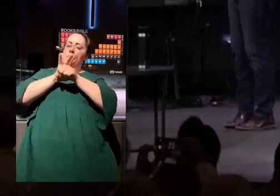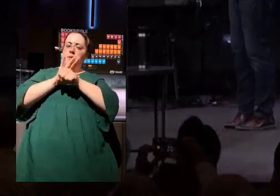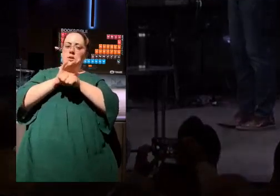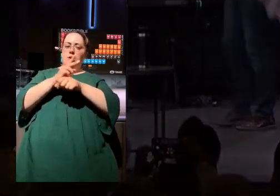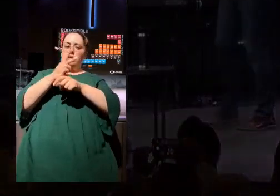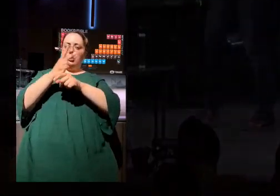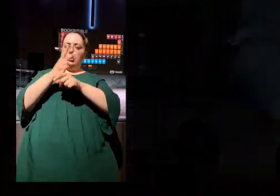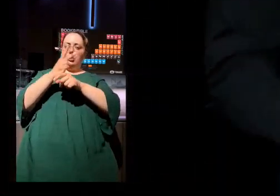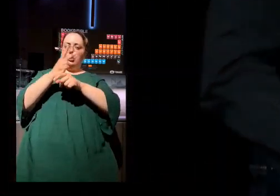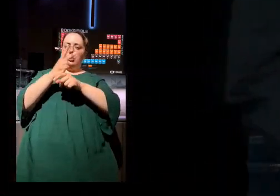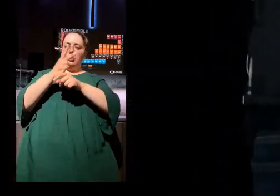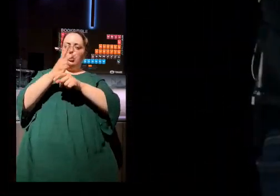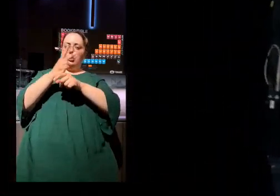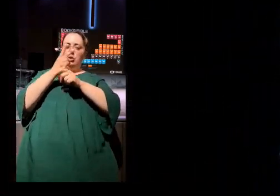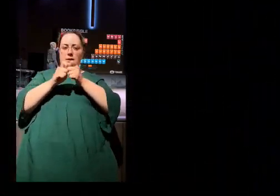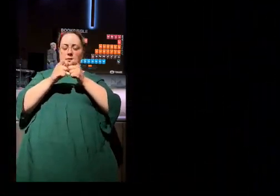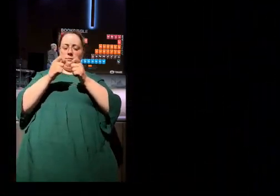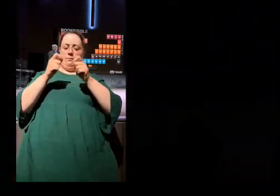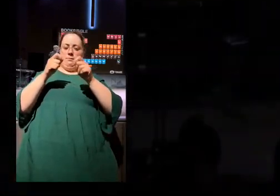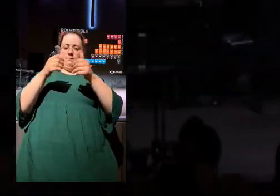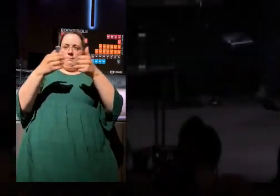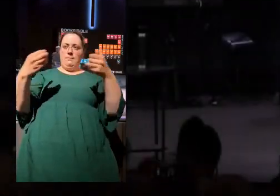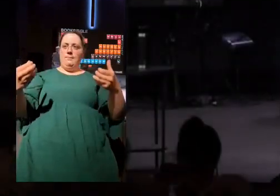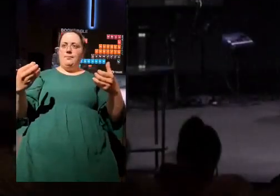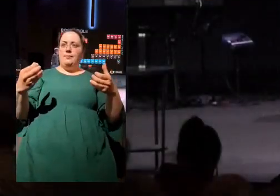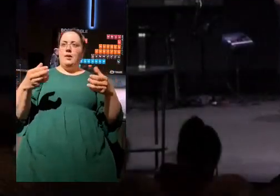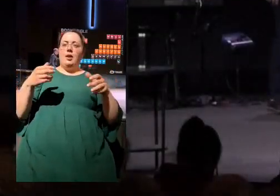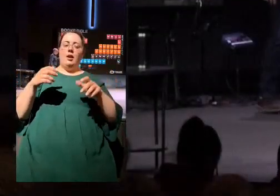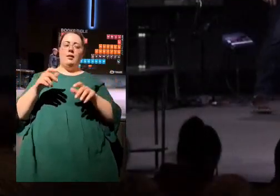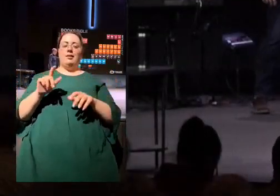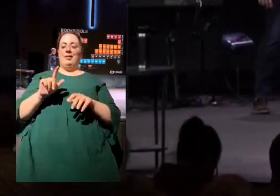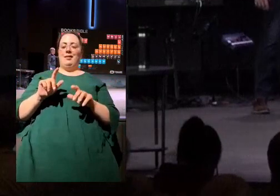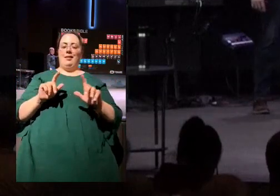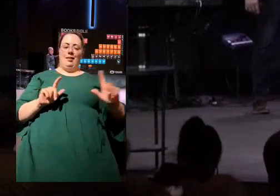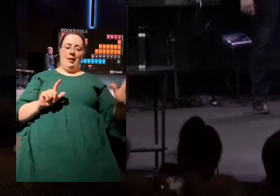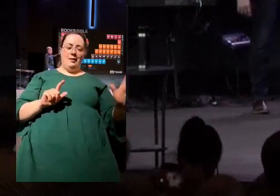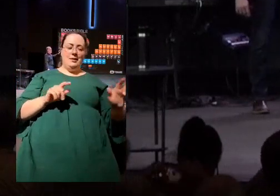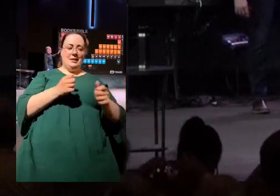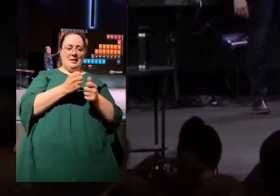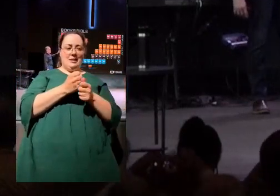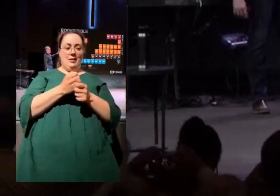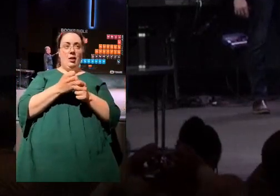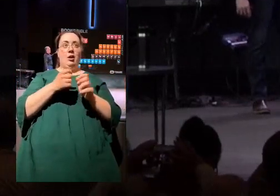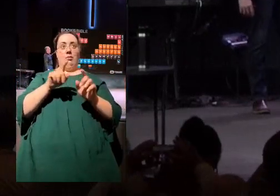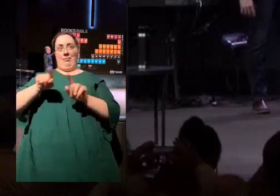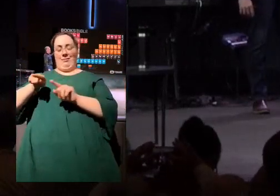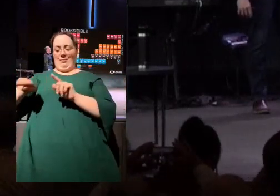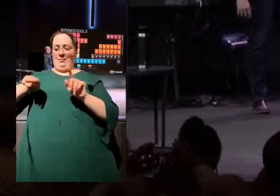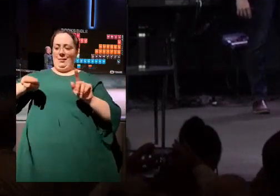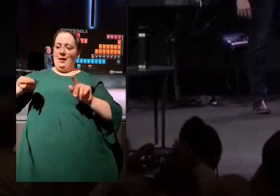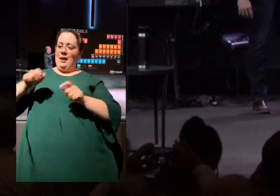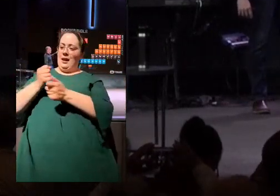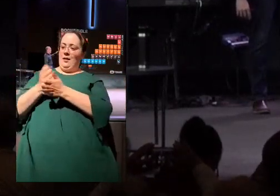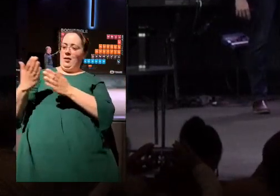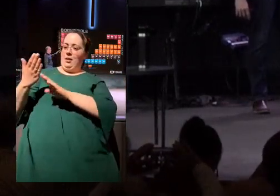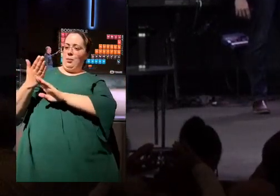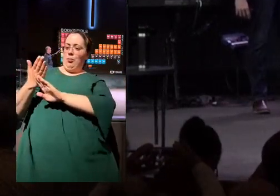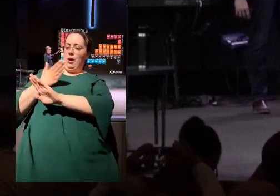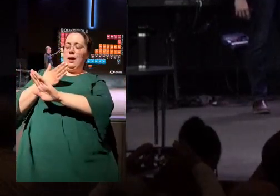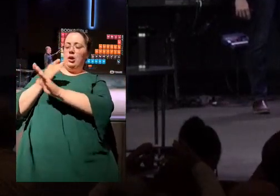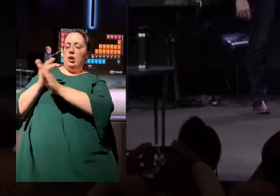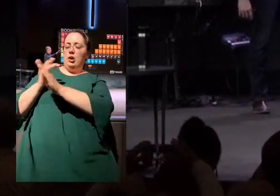eras. On the left hand is everything prior to Jesus that was given to the nation of